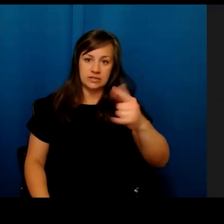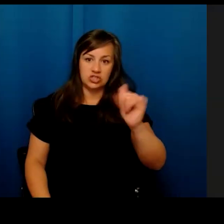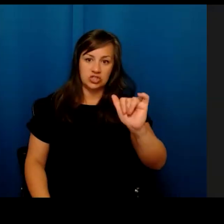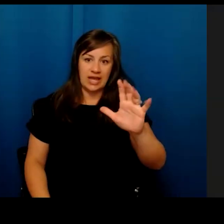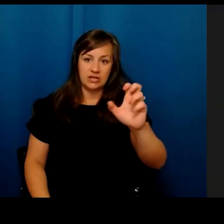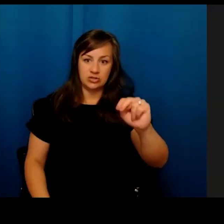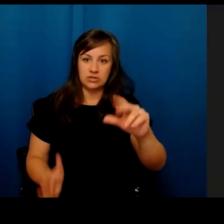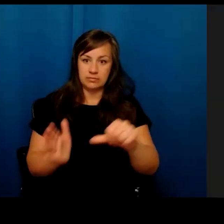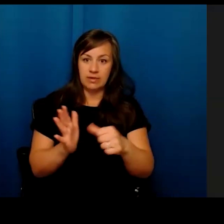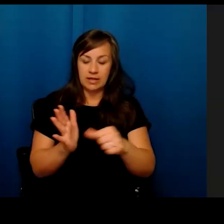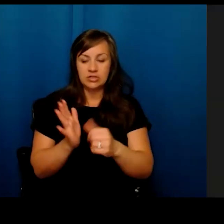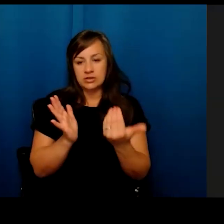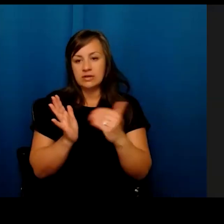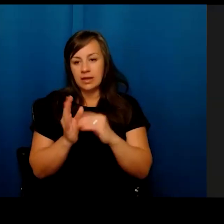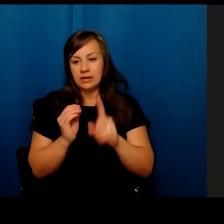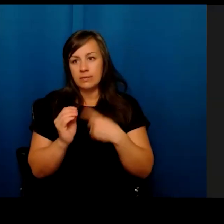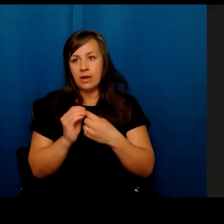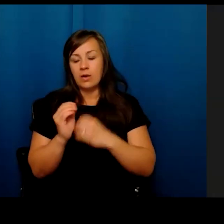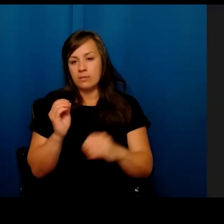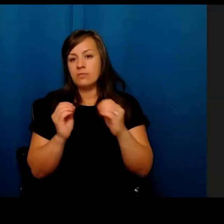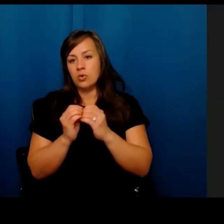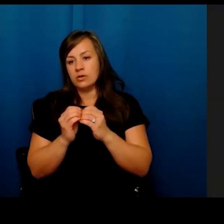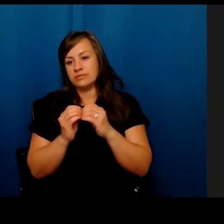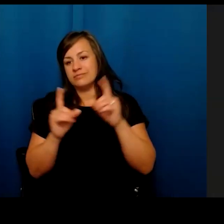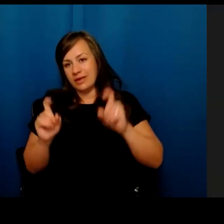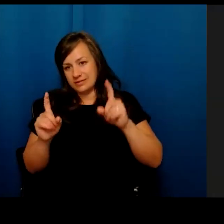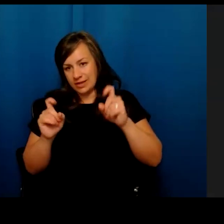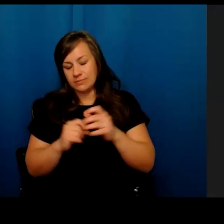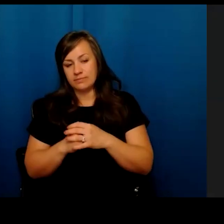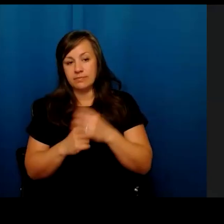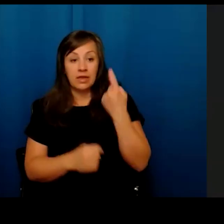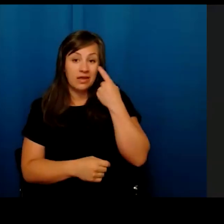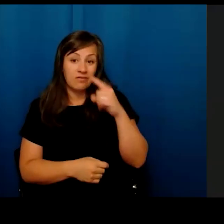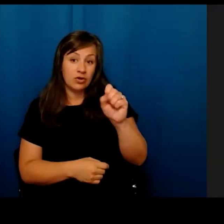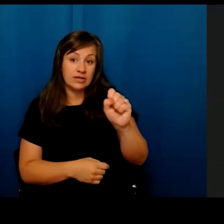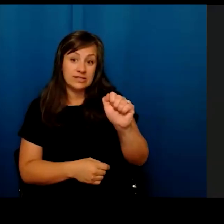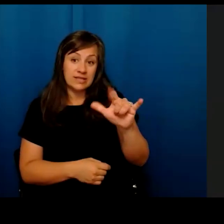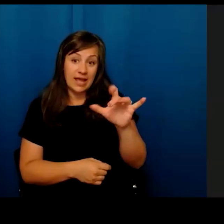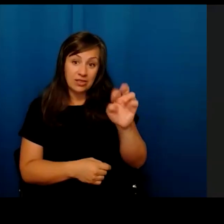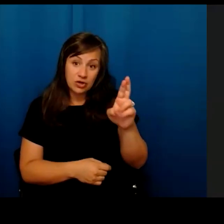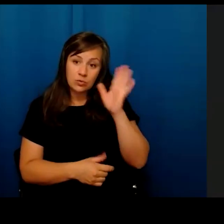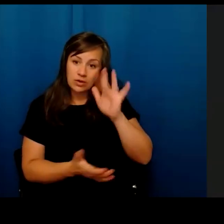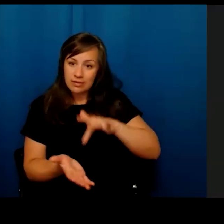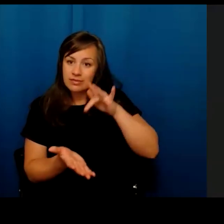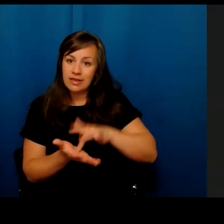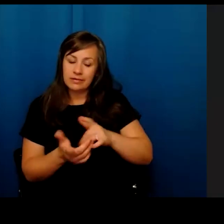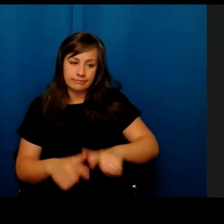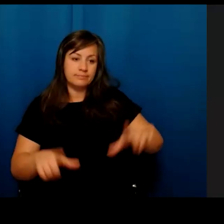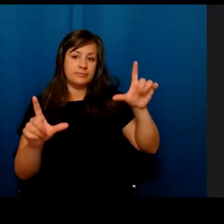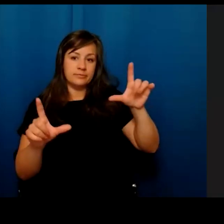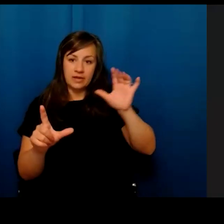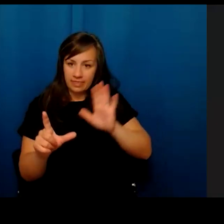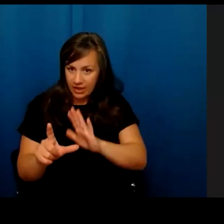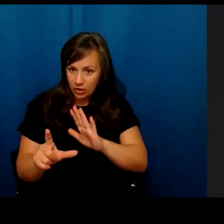the exams and where to go. For Sailor exams, it will have a link to their website, a little bit of how it works. For CLEP